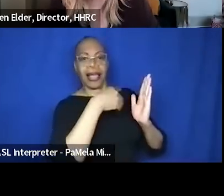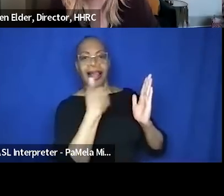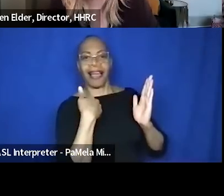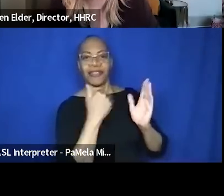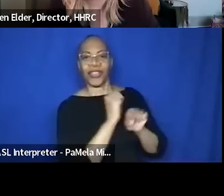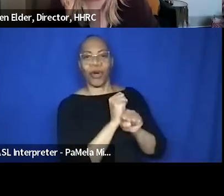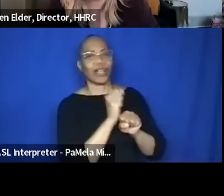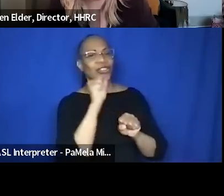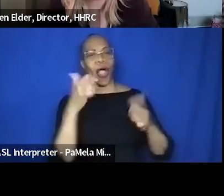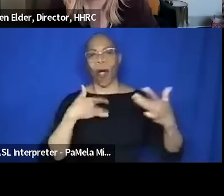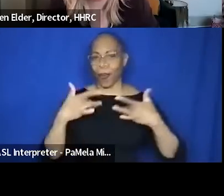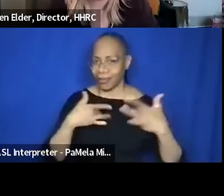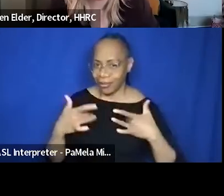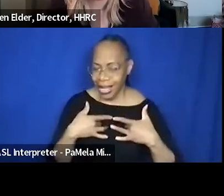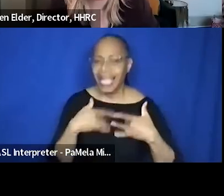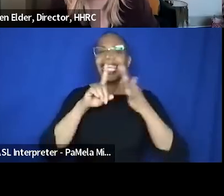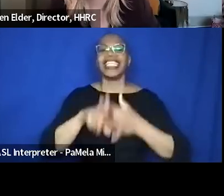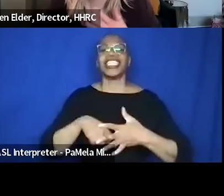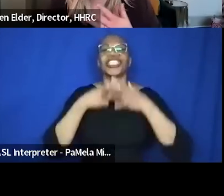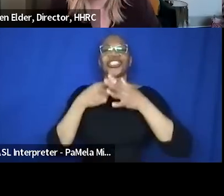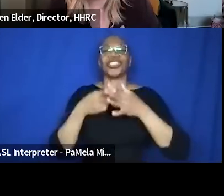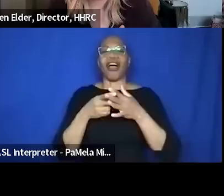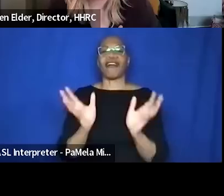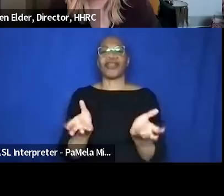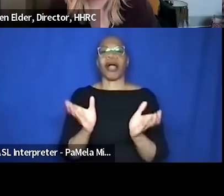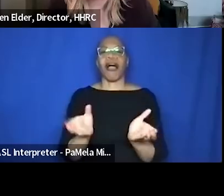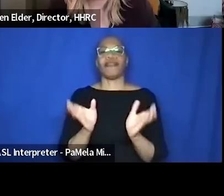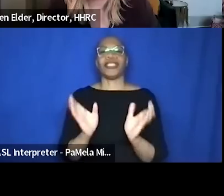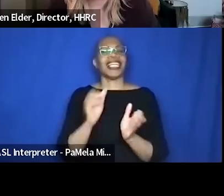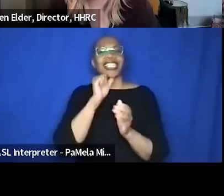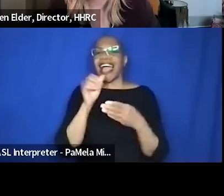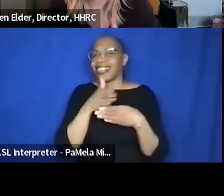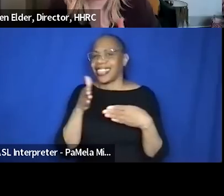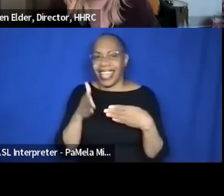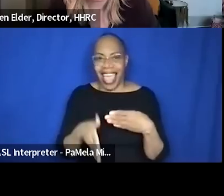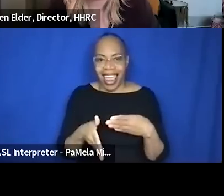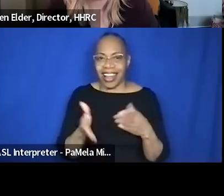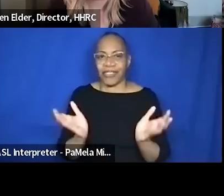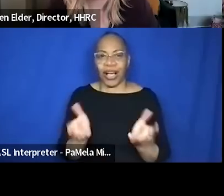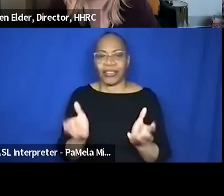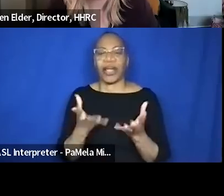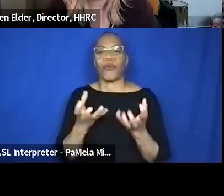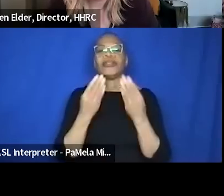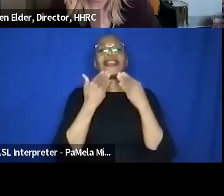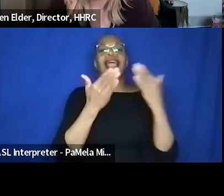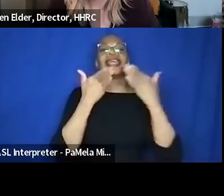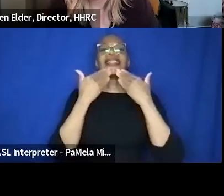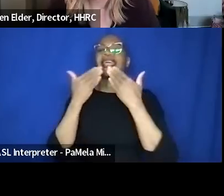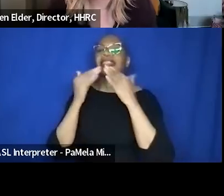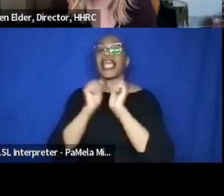to worry, this is the start of the conversation, not the end of the conversation. And just want to thank everybody